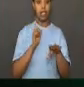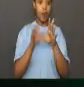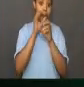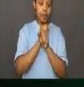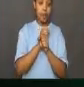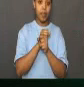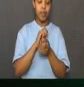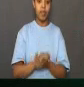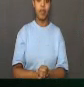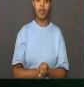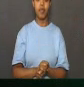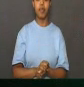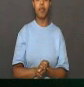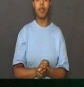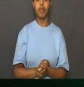Time's up.